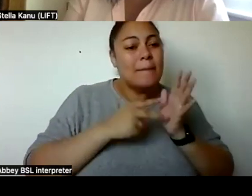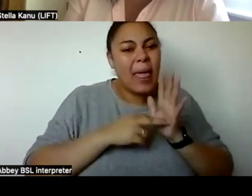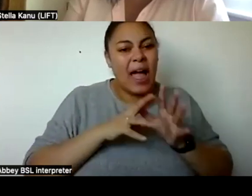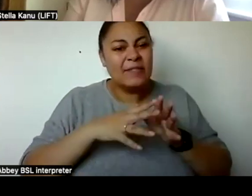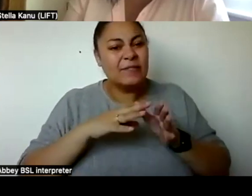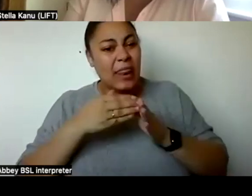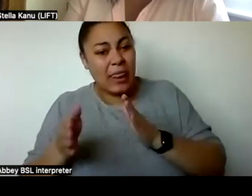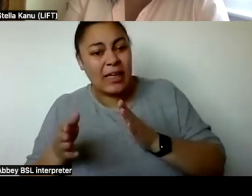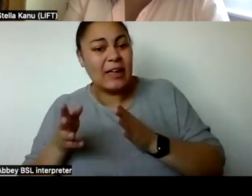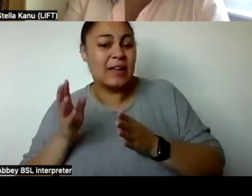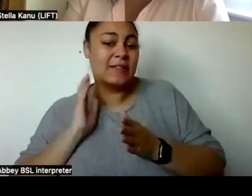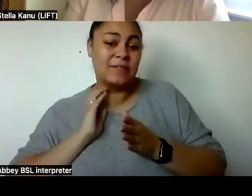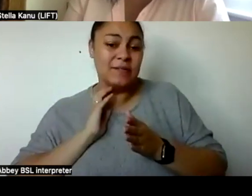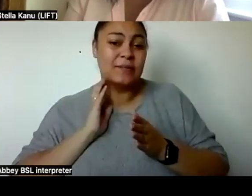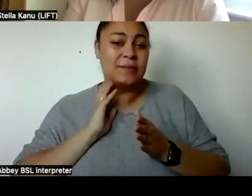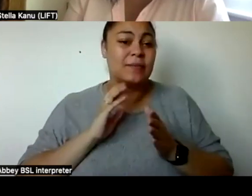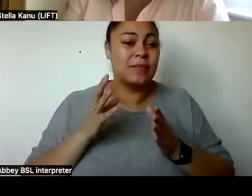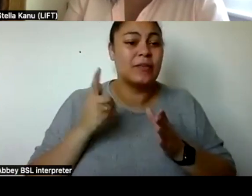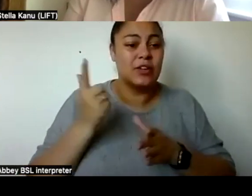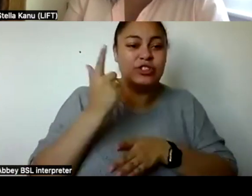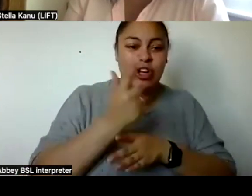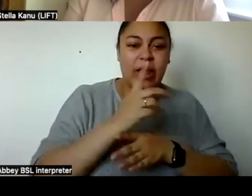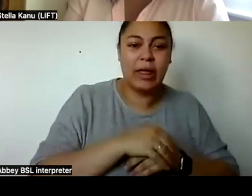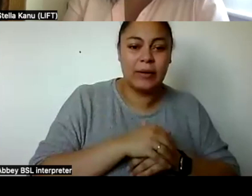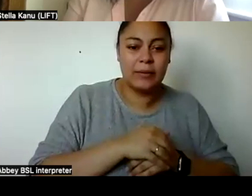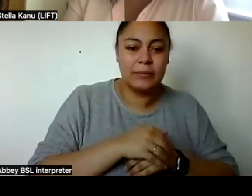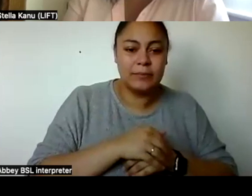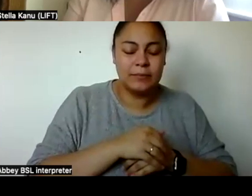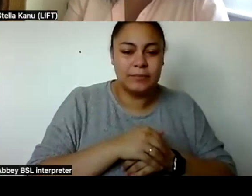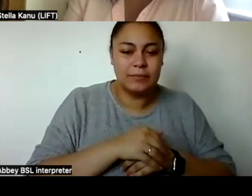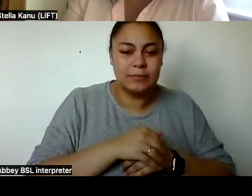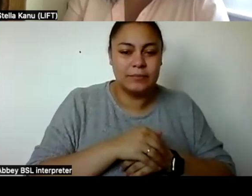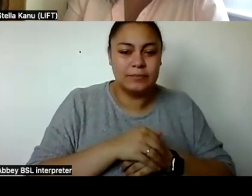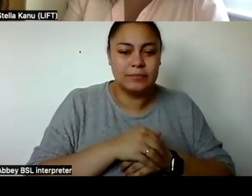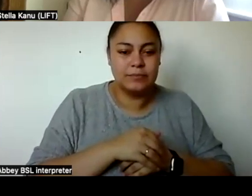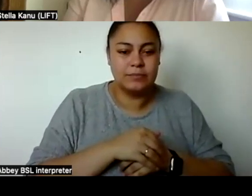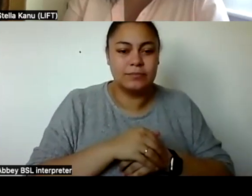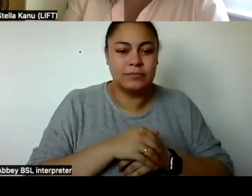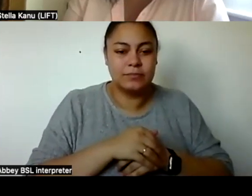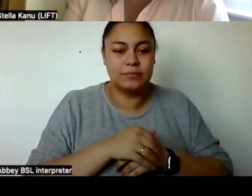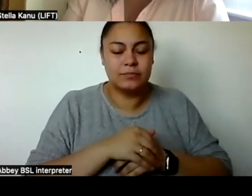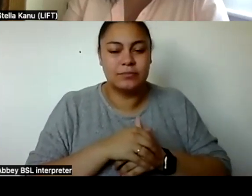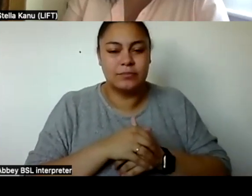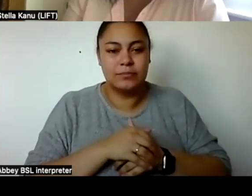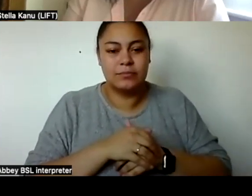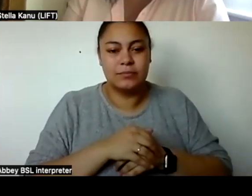way possible, making sure that we can take learning from anything they give us on the way at the end of their time with